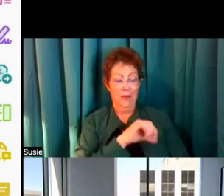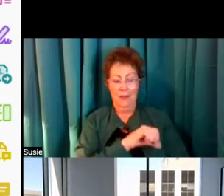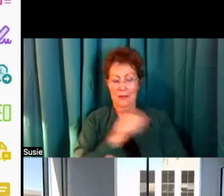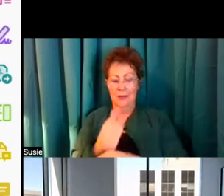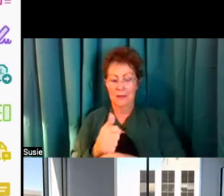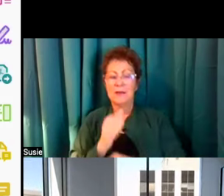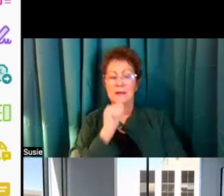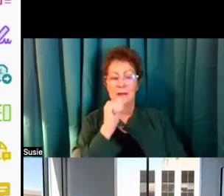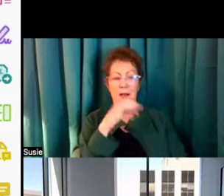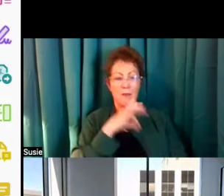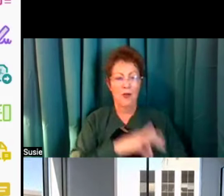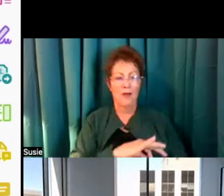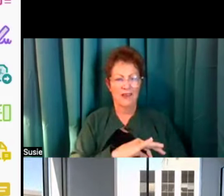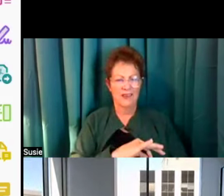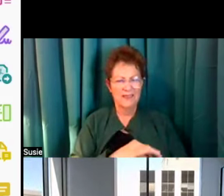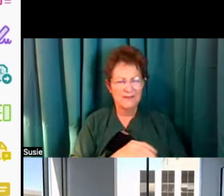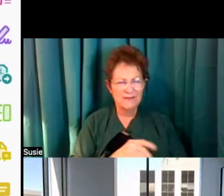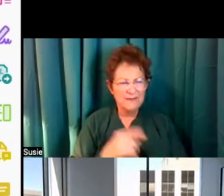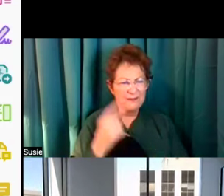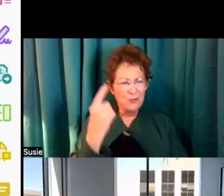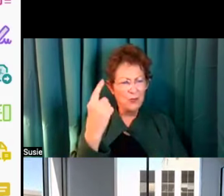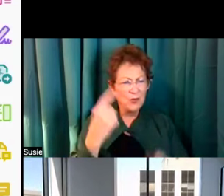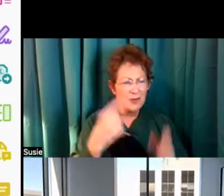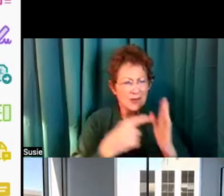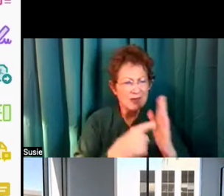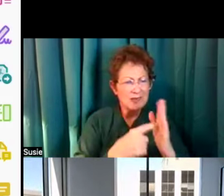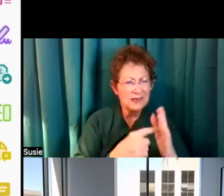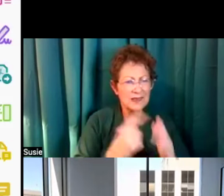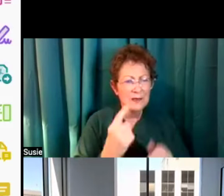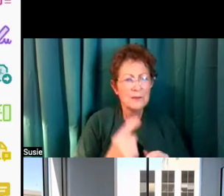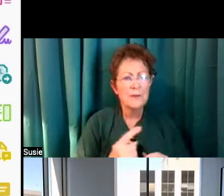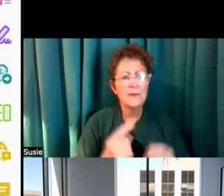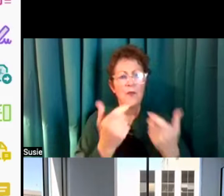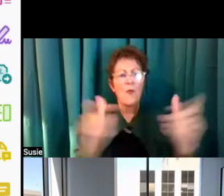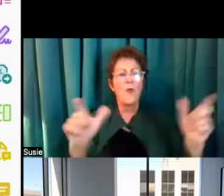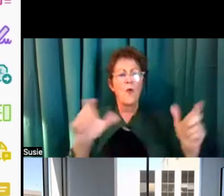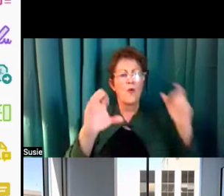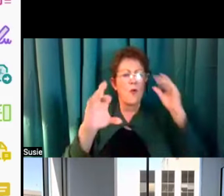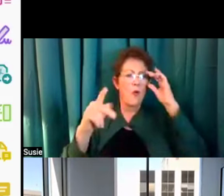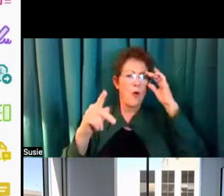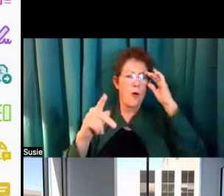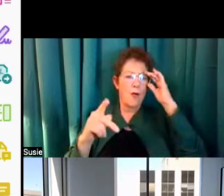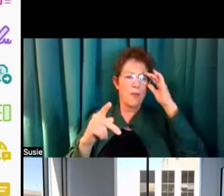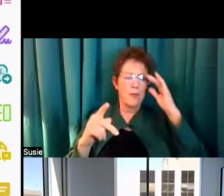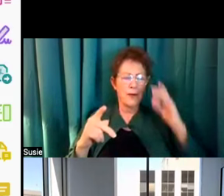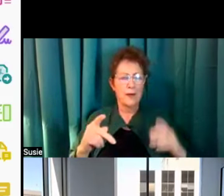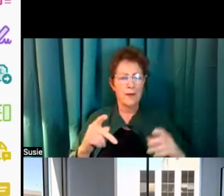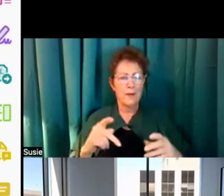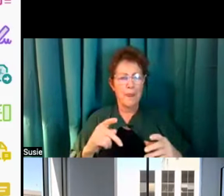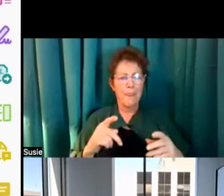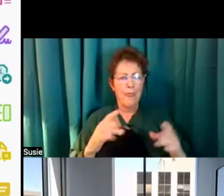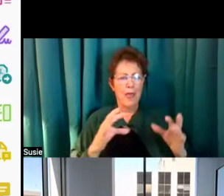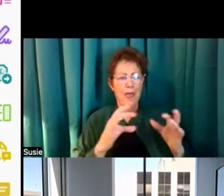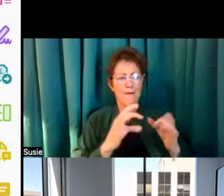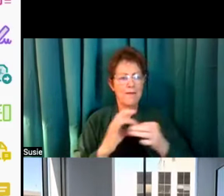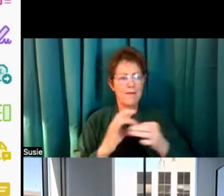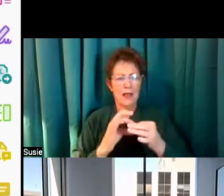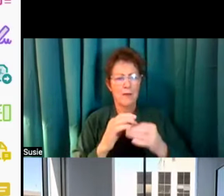kind of most standard example of this are kind of the large corporations that will form an affiliate